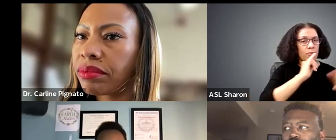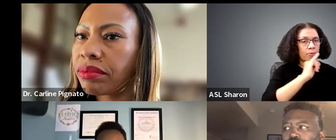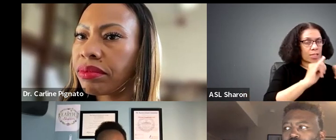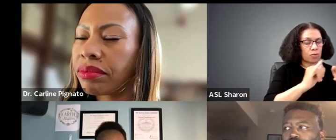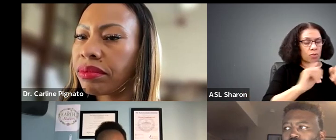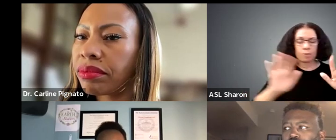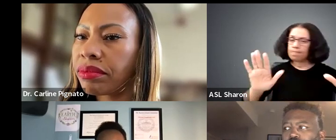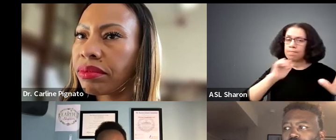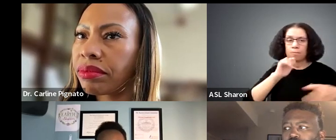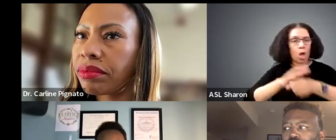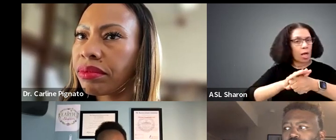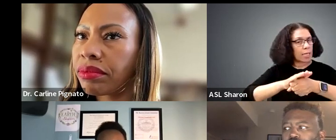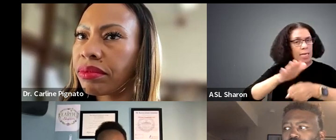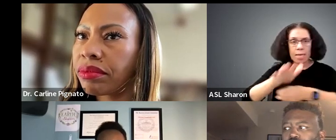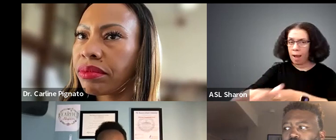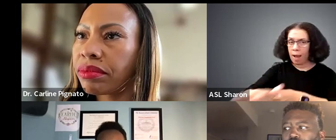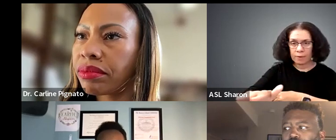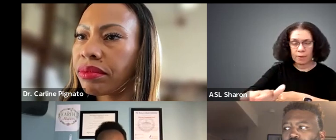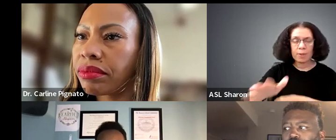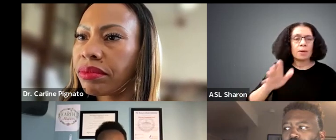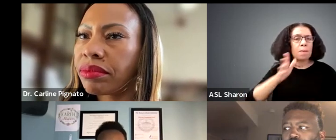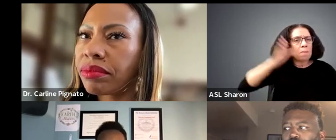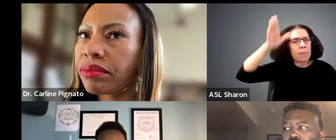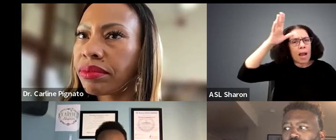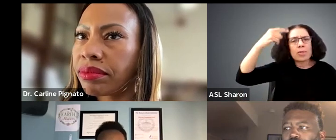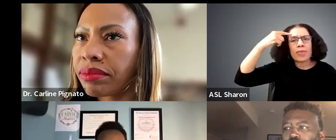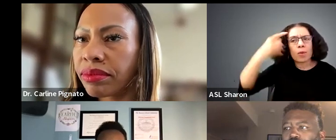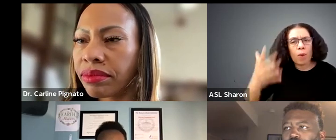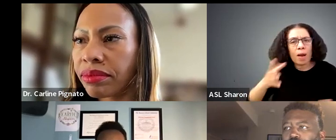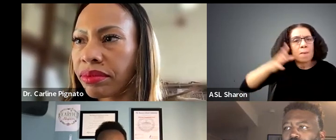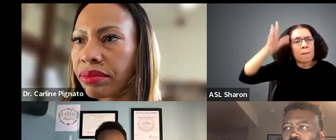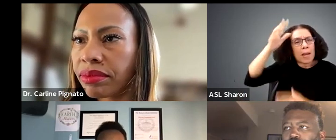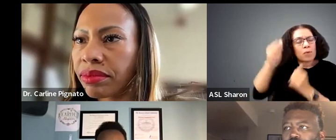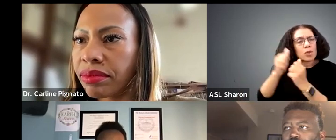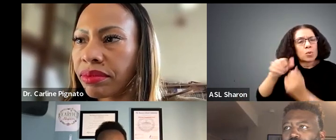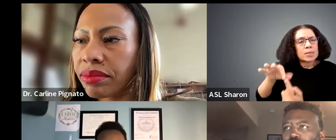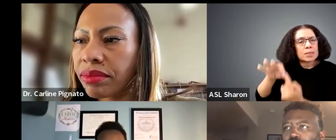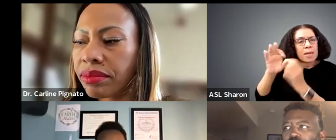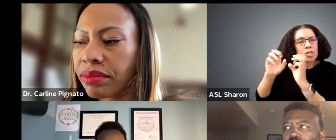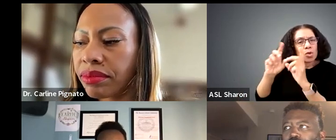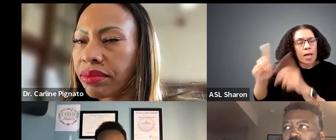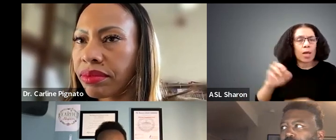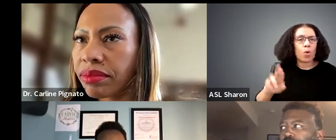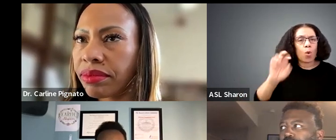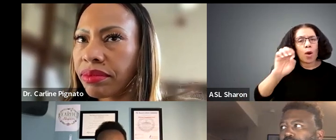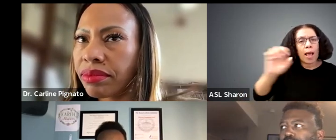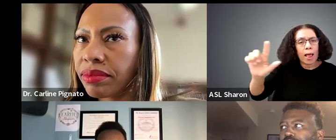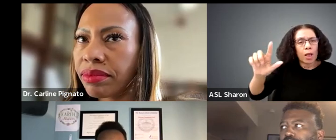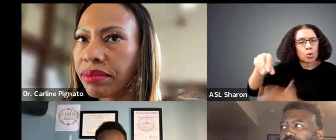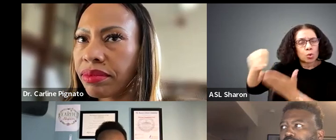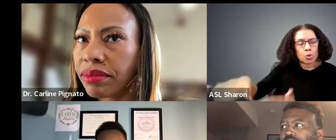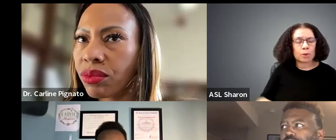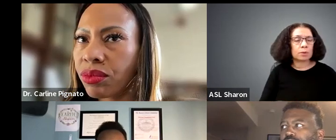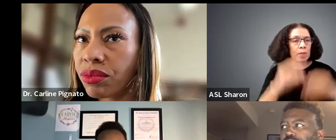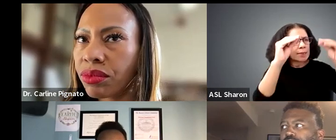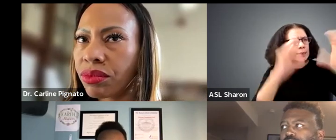is insufficient and inadequate. What do parents think, especially parents of special education or English learner students? What do teachers